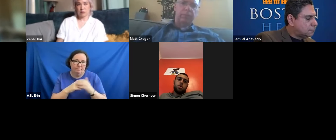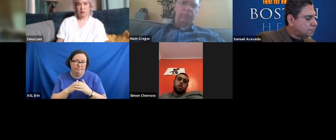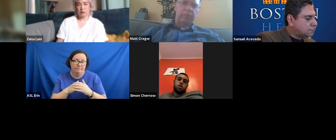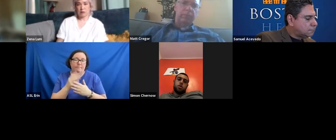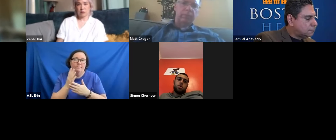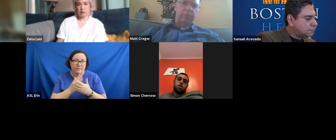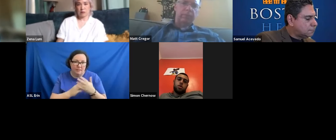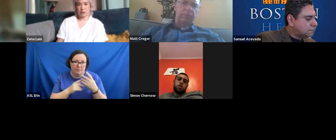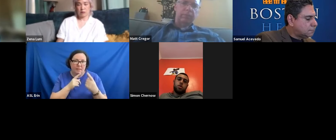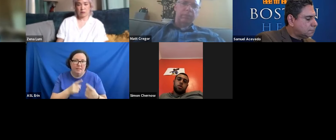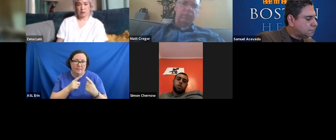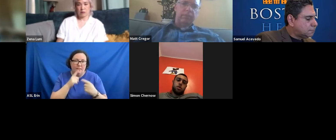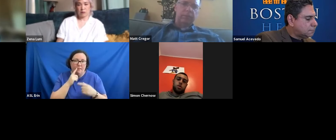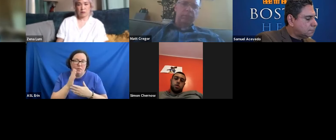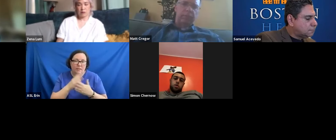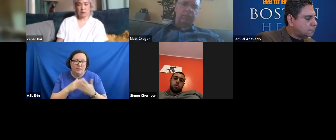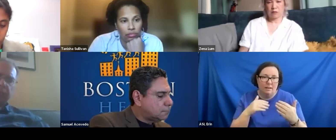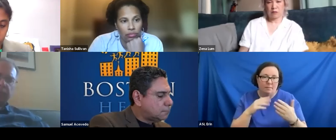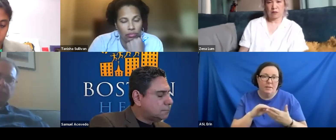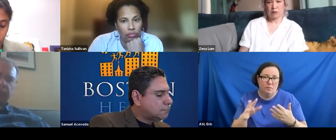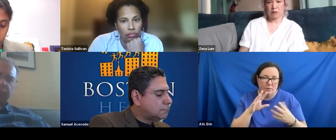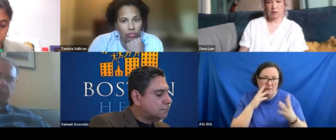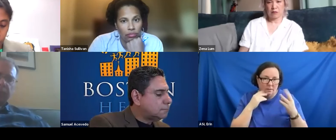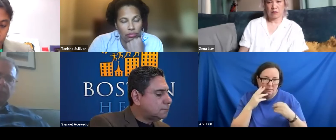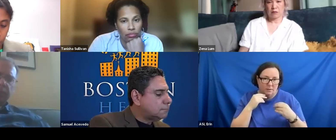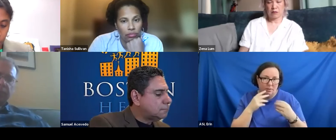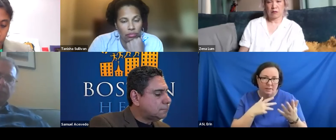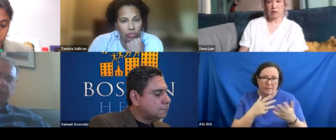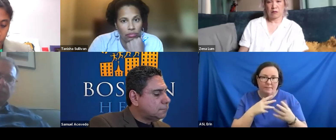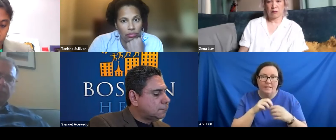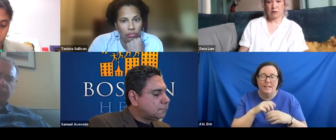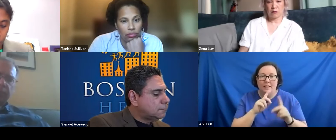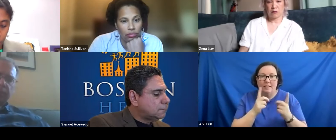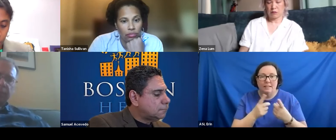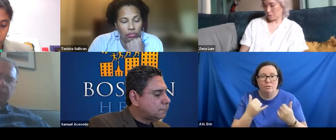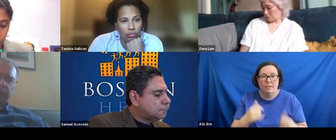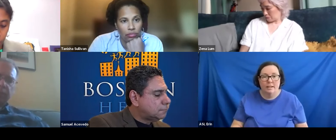some of the difficulties that some of our youngsters are experiencing within the district now.